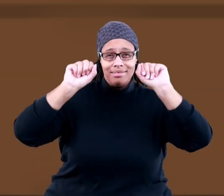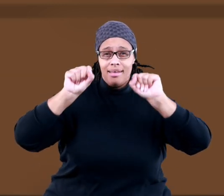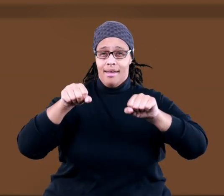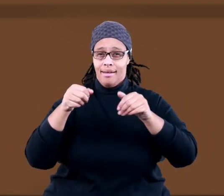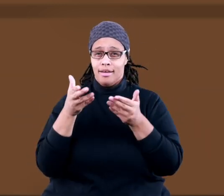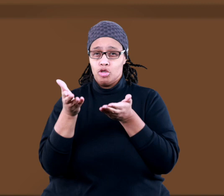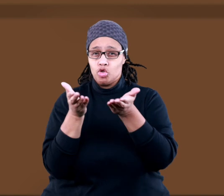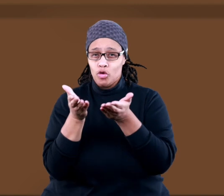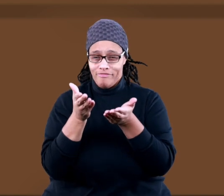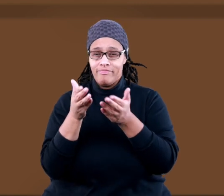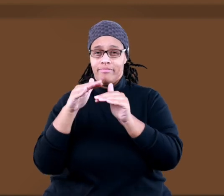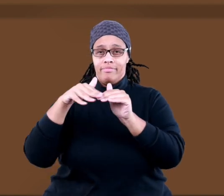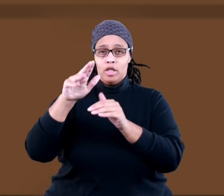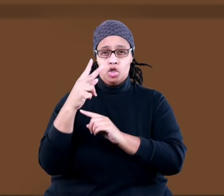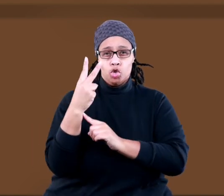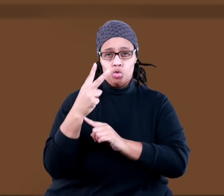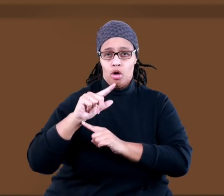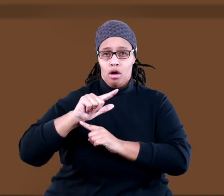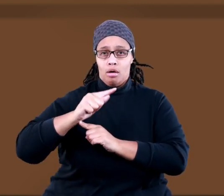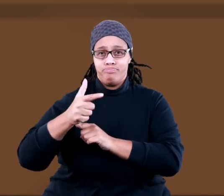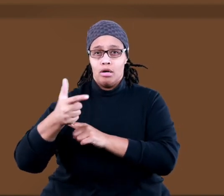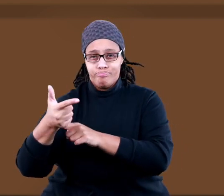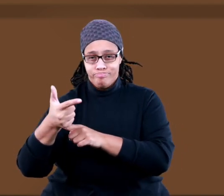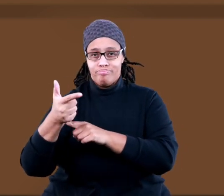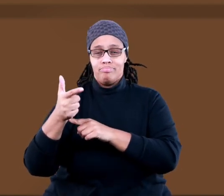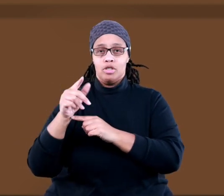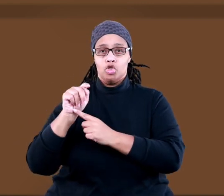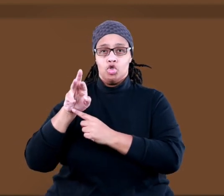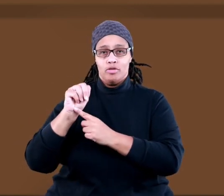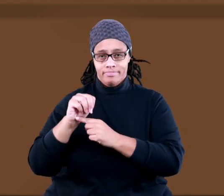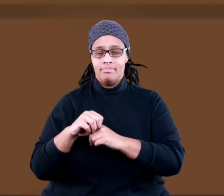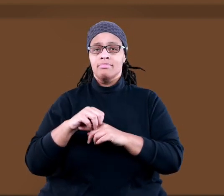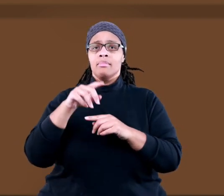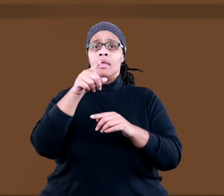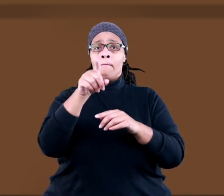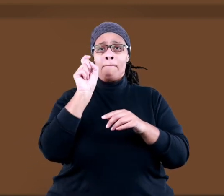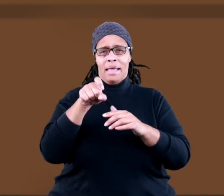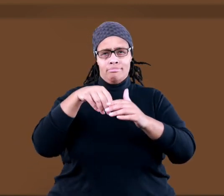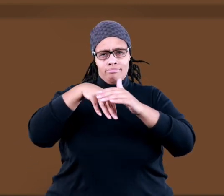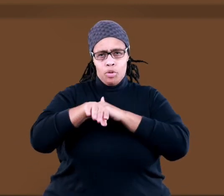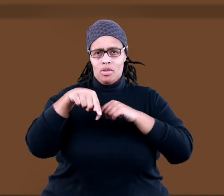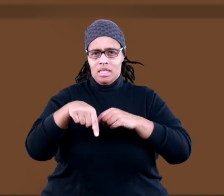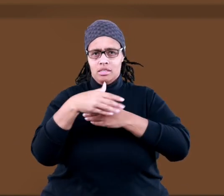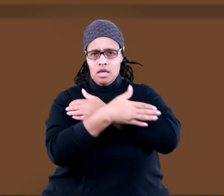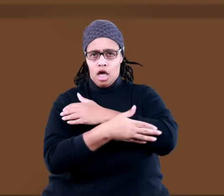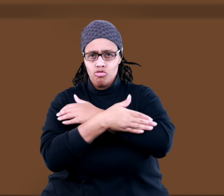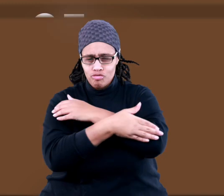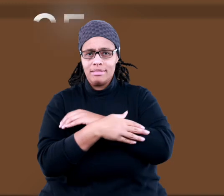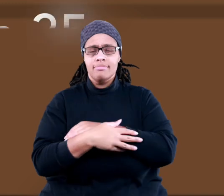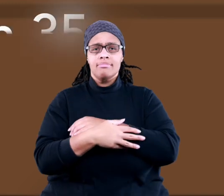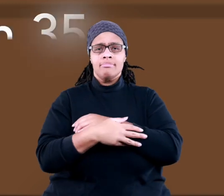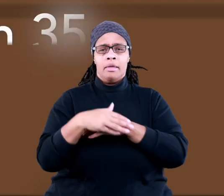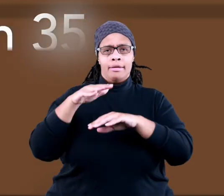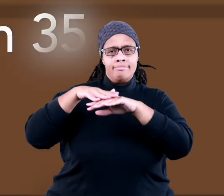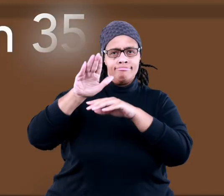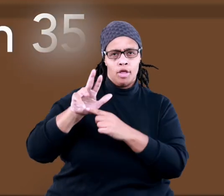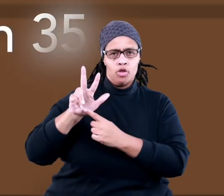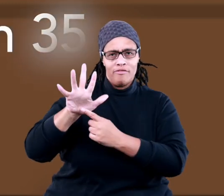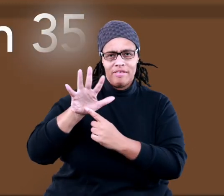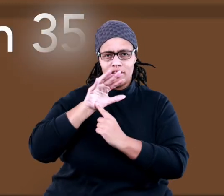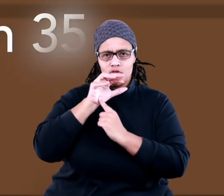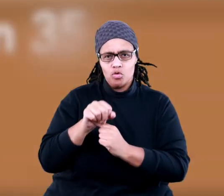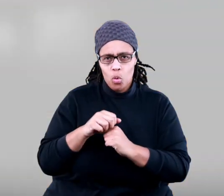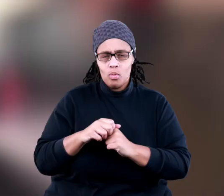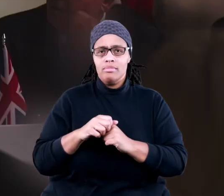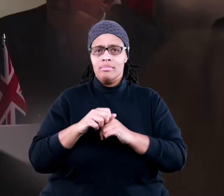serve more than 2 consecutive terms. To run for president, you must have been born in this country and be at least 35